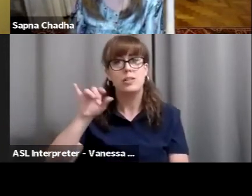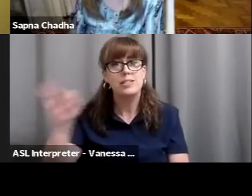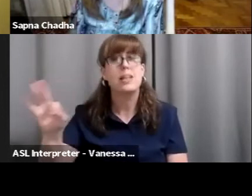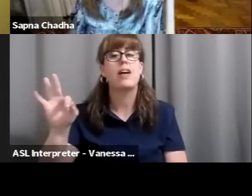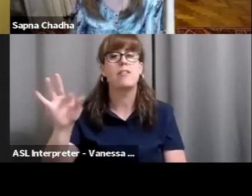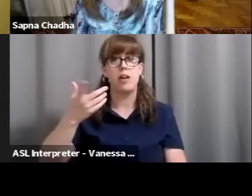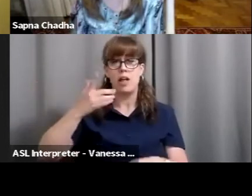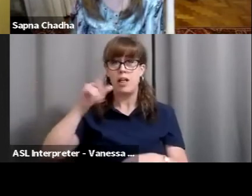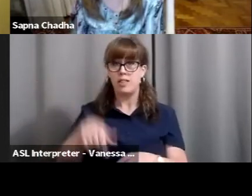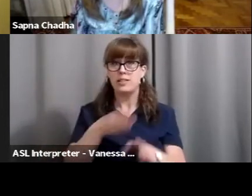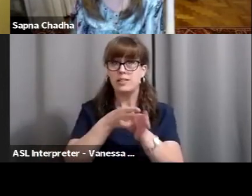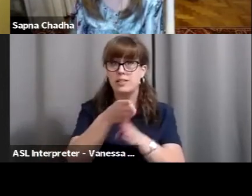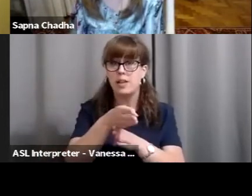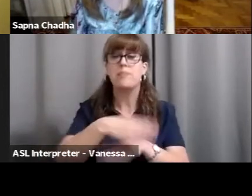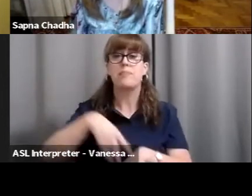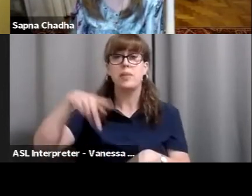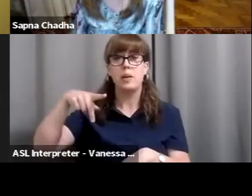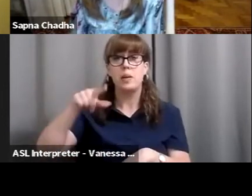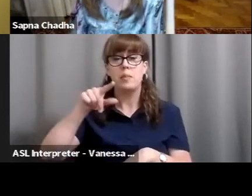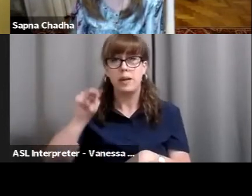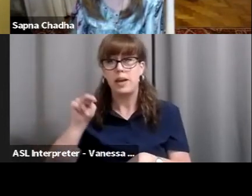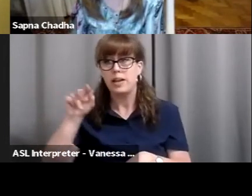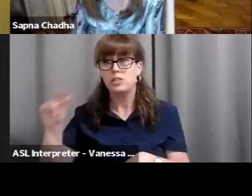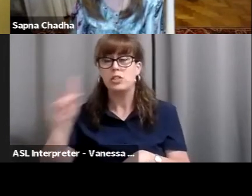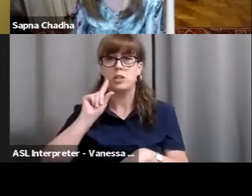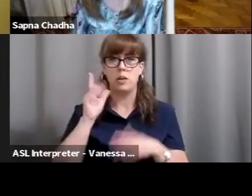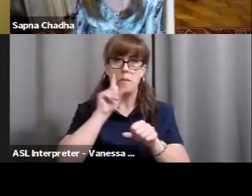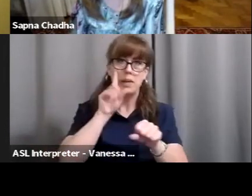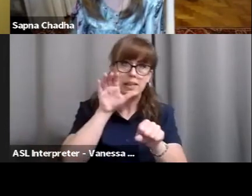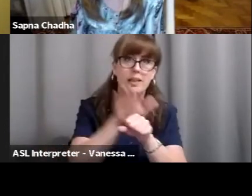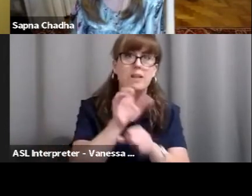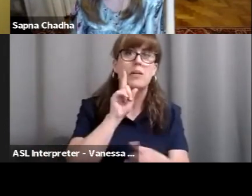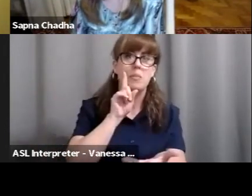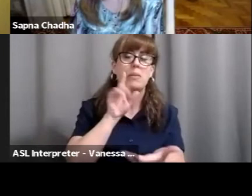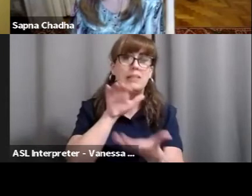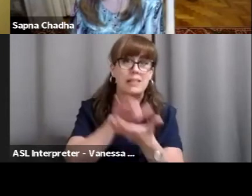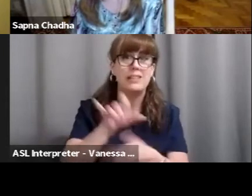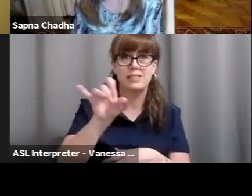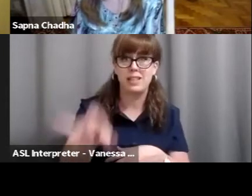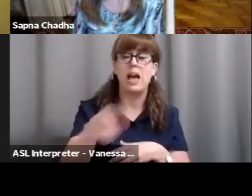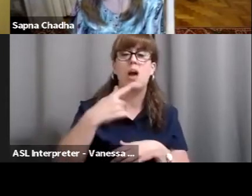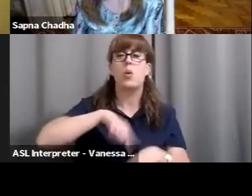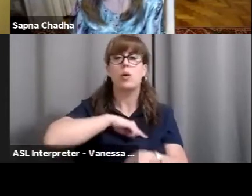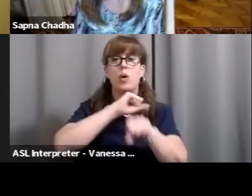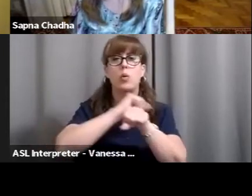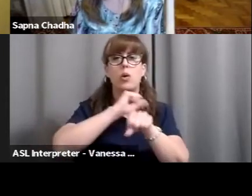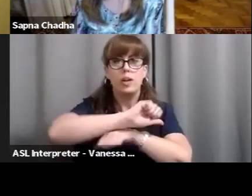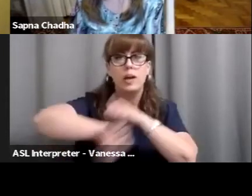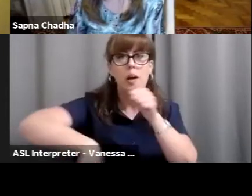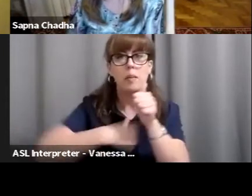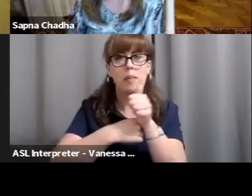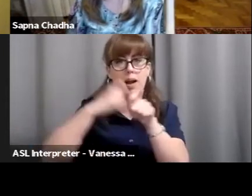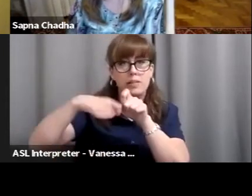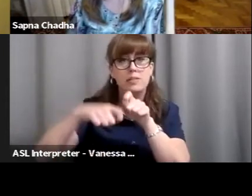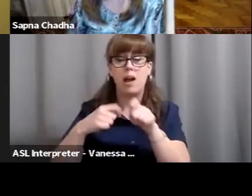P&G fervently believes in, and that we are working behind the scenes, engaging our entire